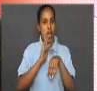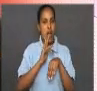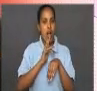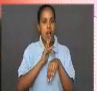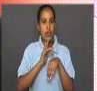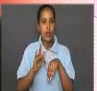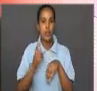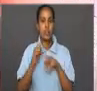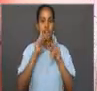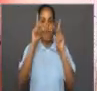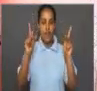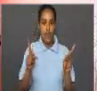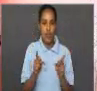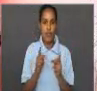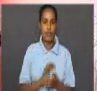the volume.